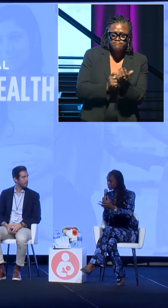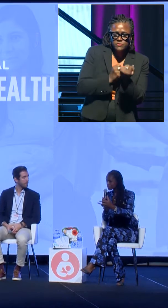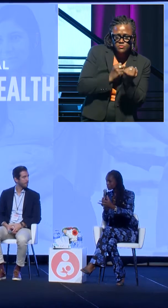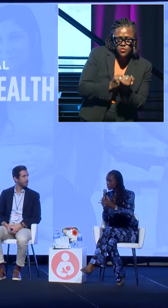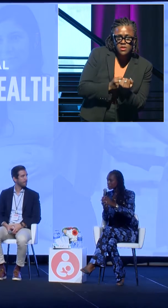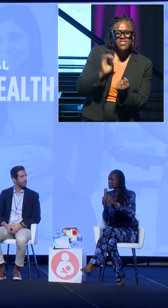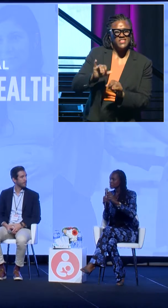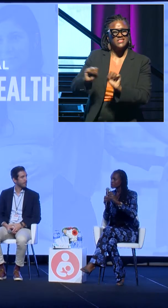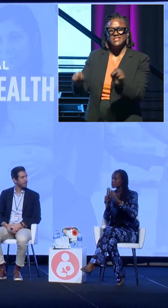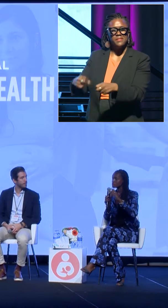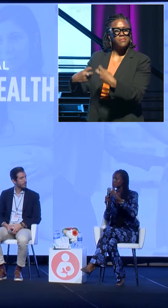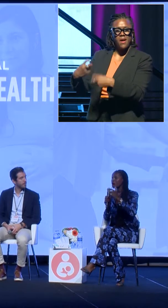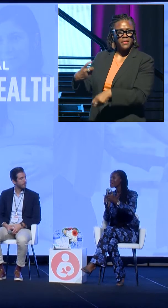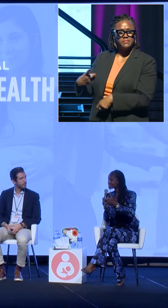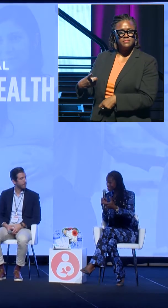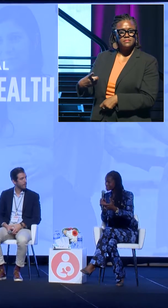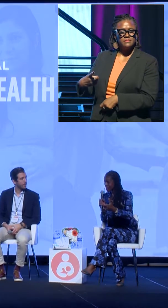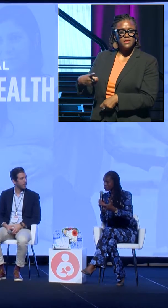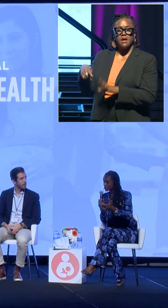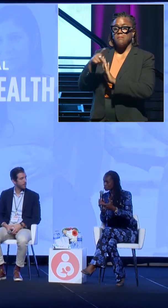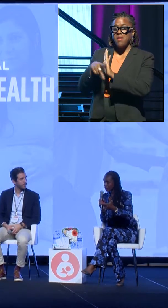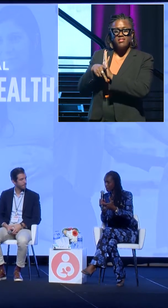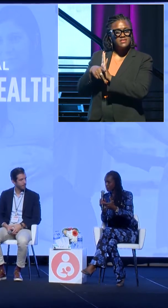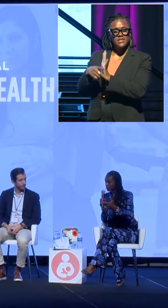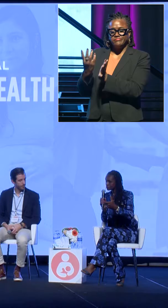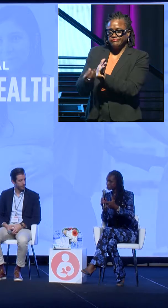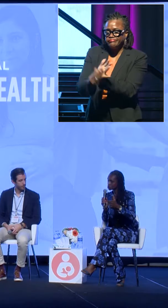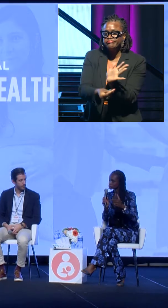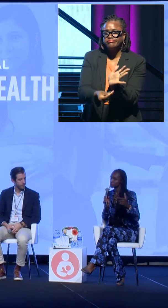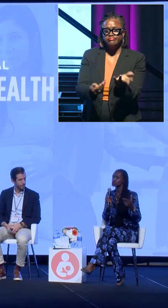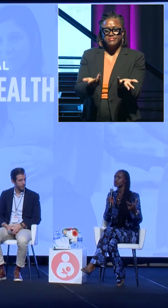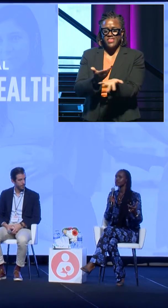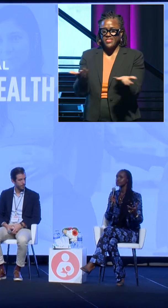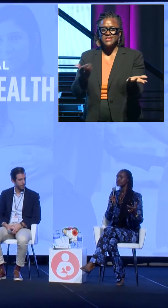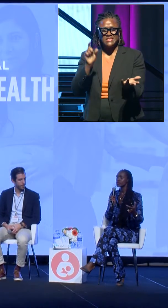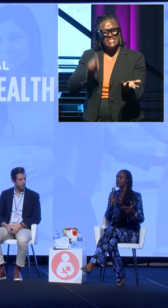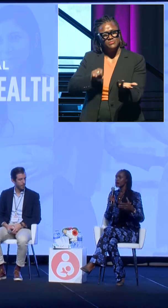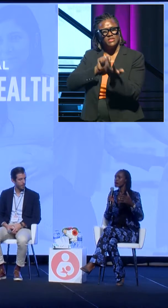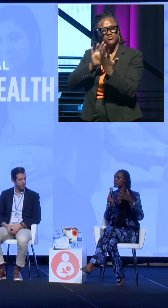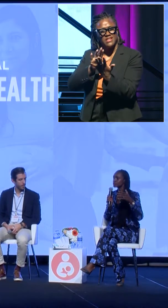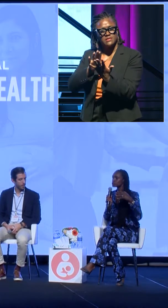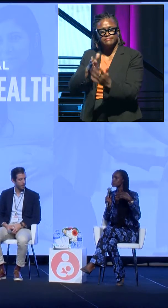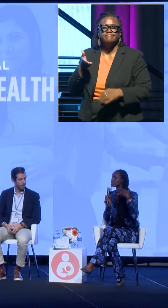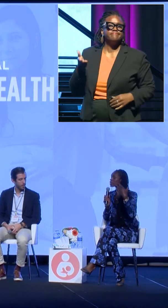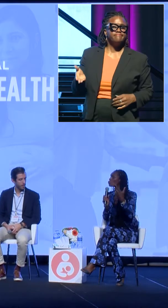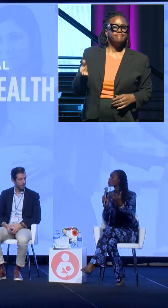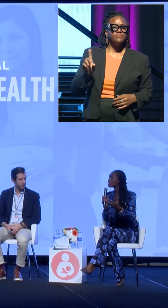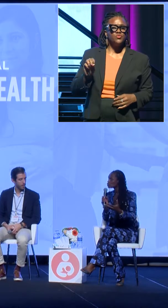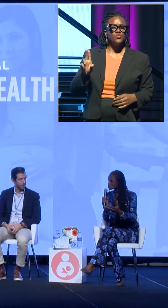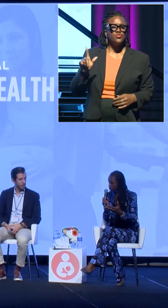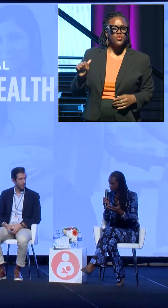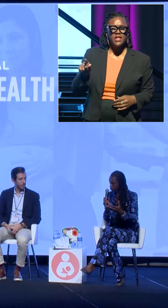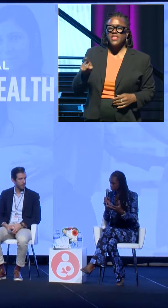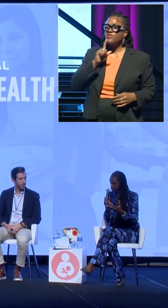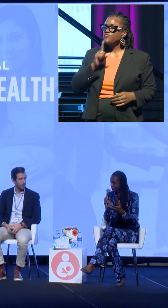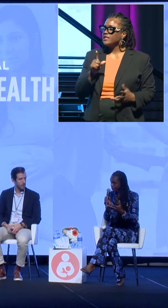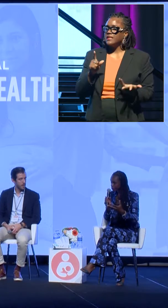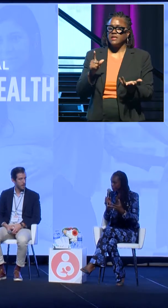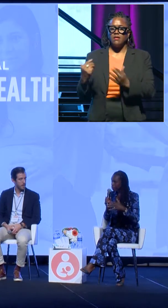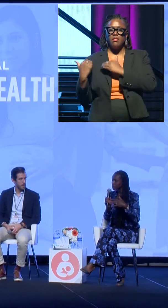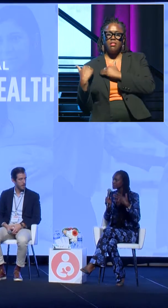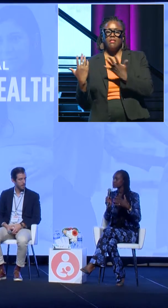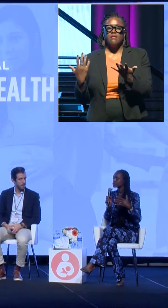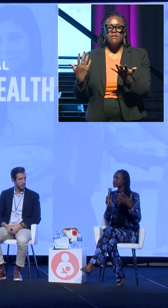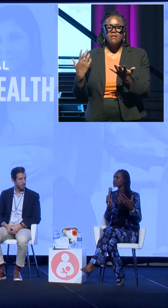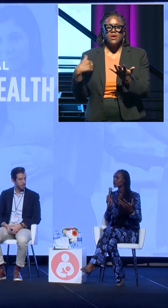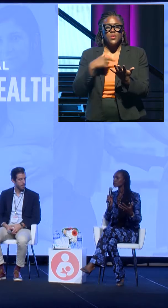systemic, the policy gaps that we have that should be addressed, Doulas take way too much of a burden,